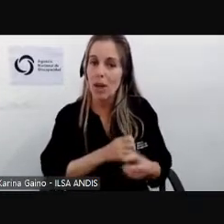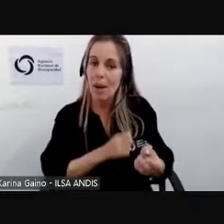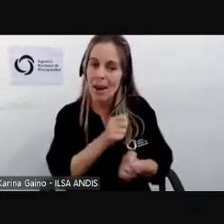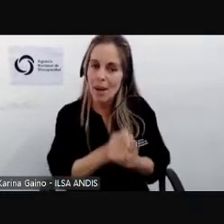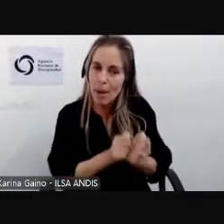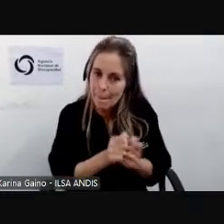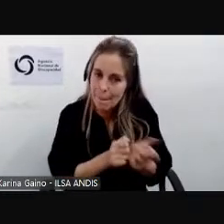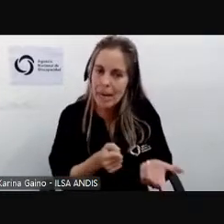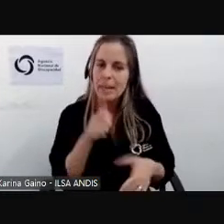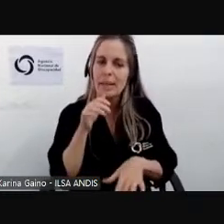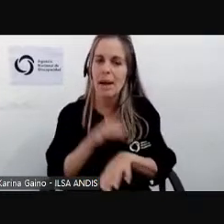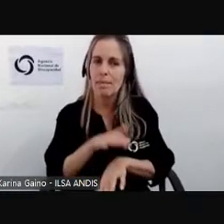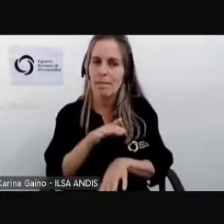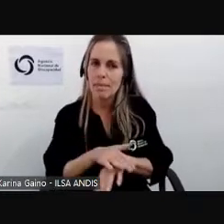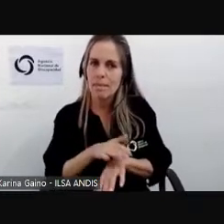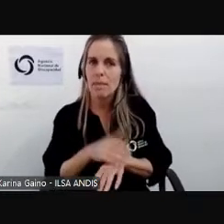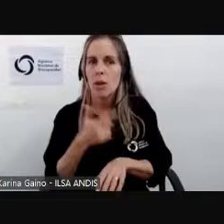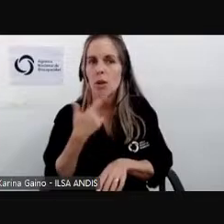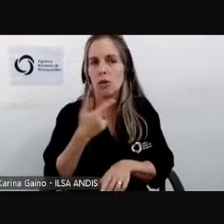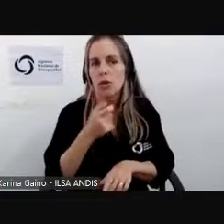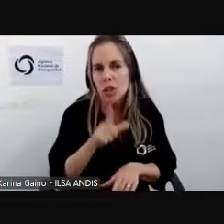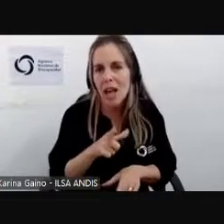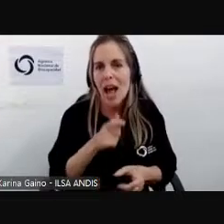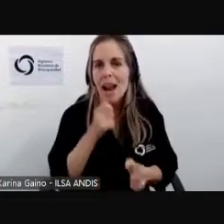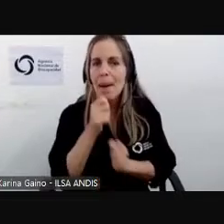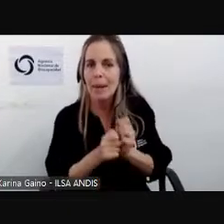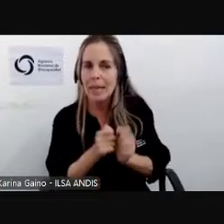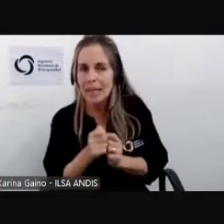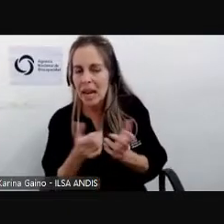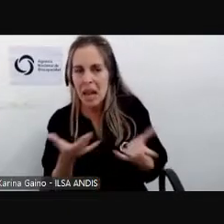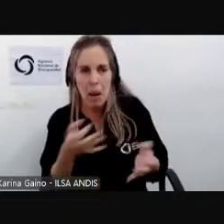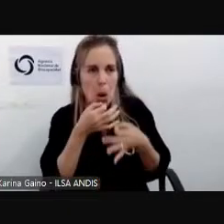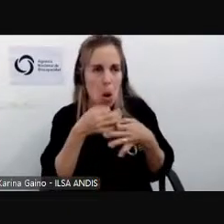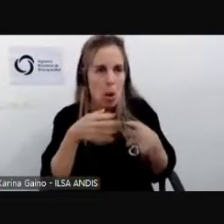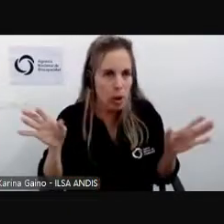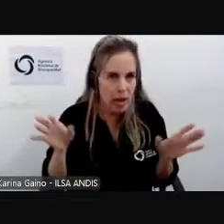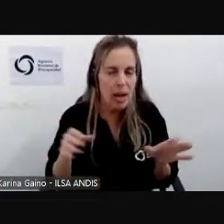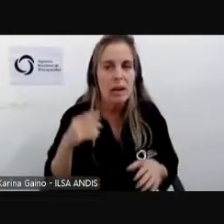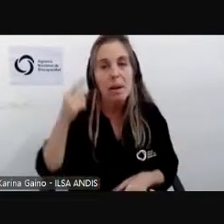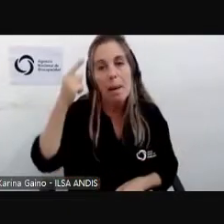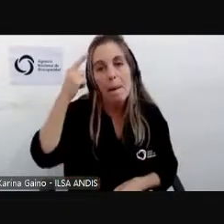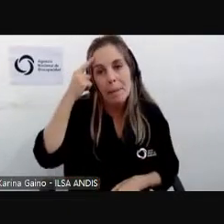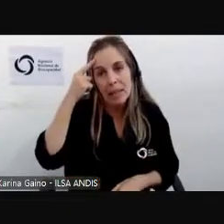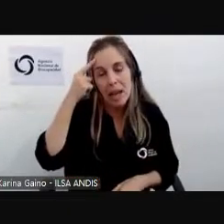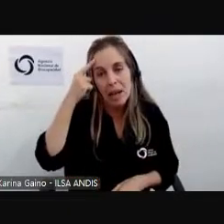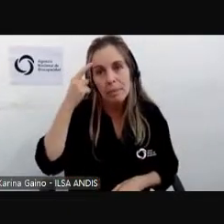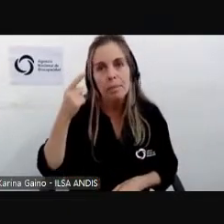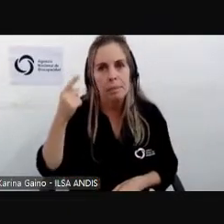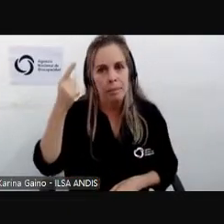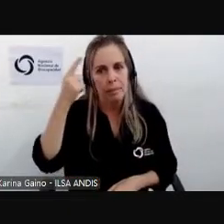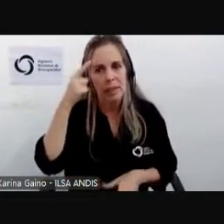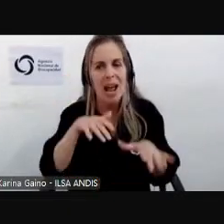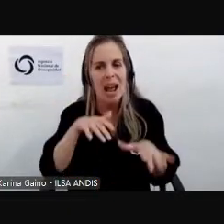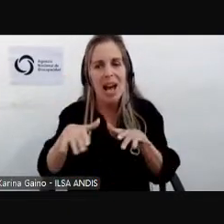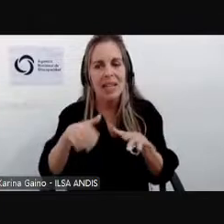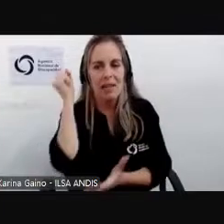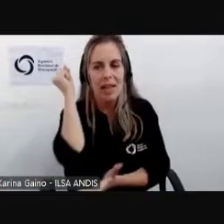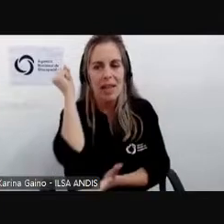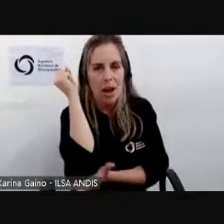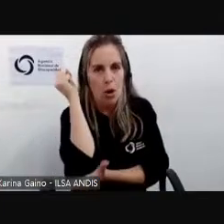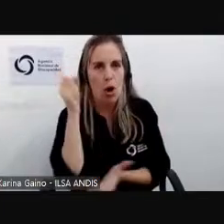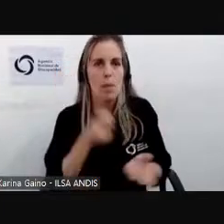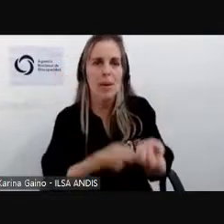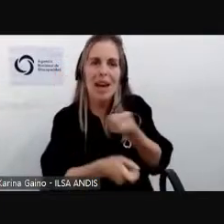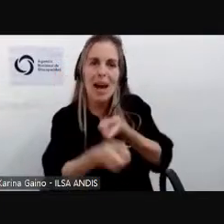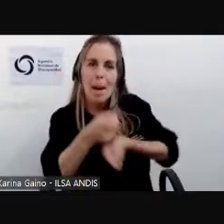the sake of responsible business conduct or for corporate social responsibility, but rather, or the way you want to call